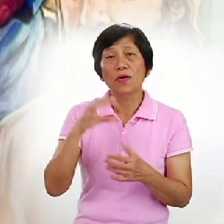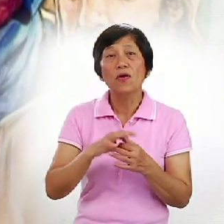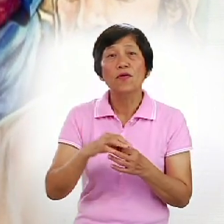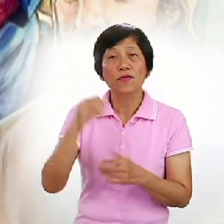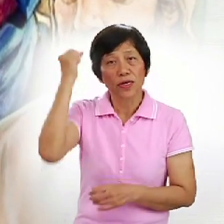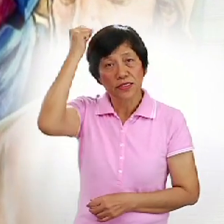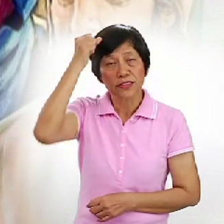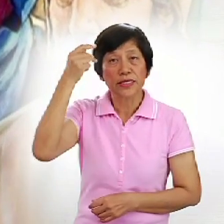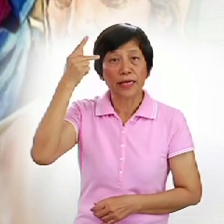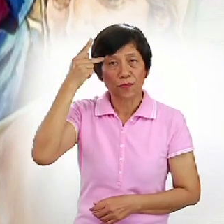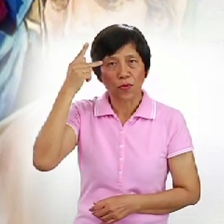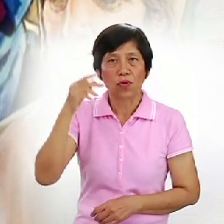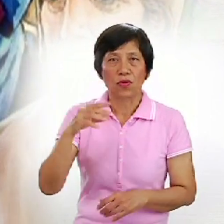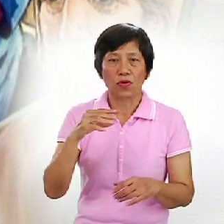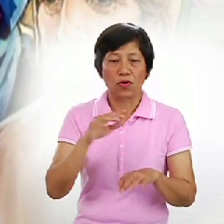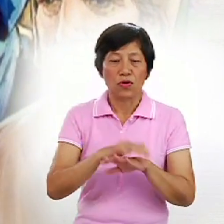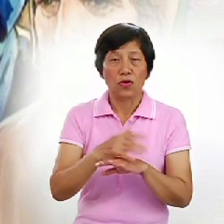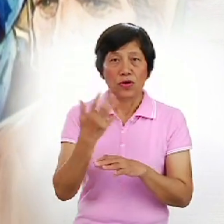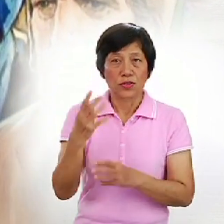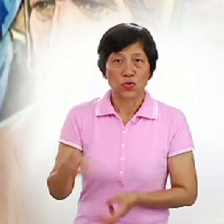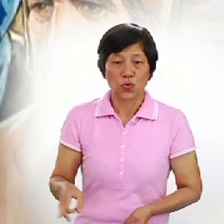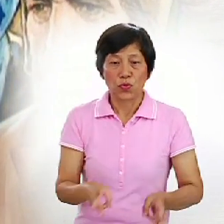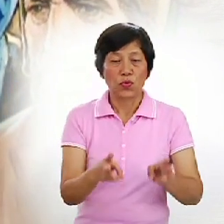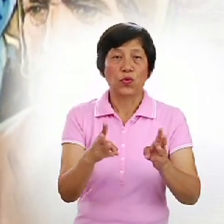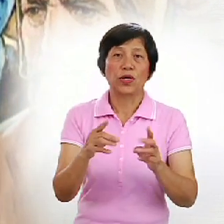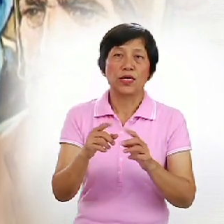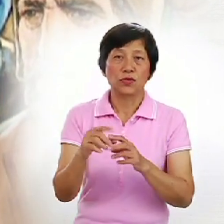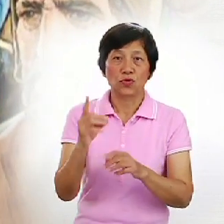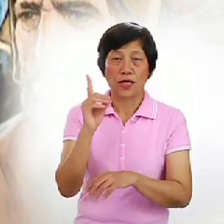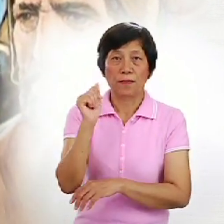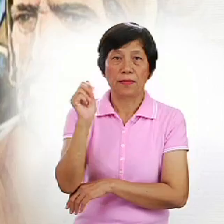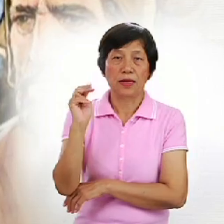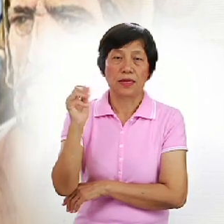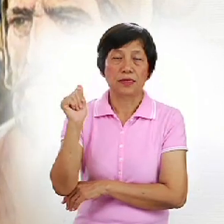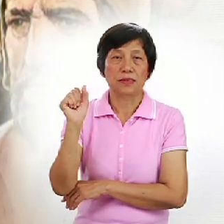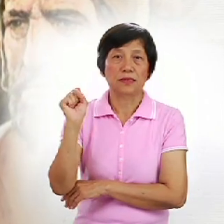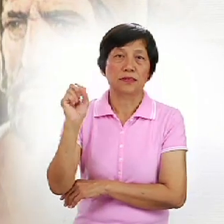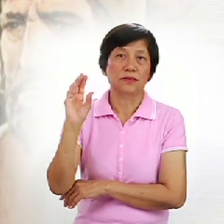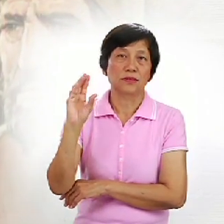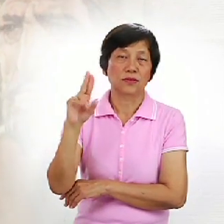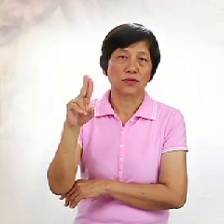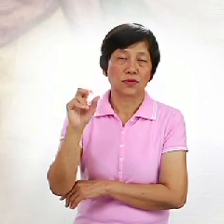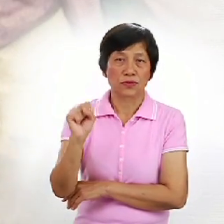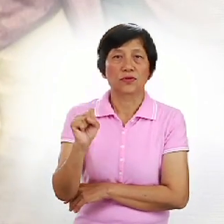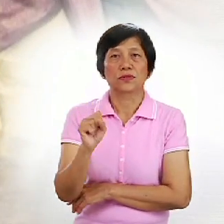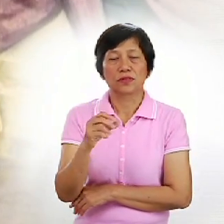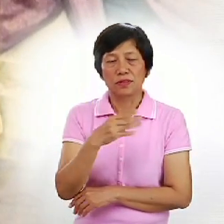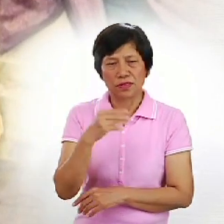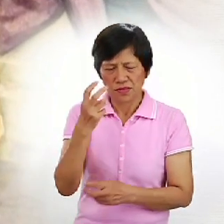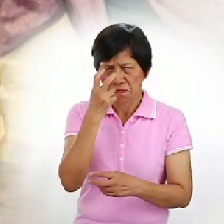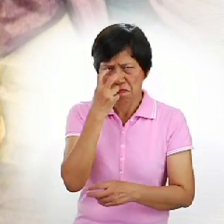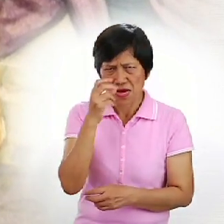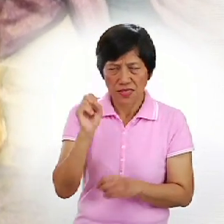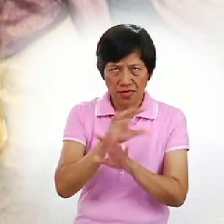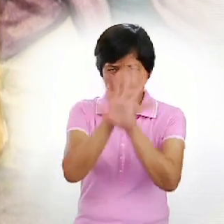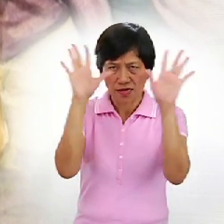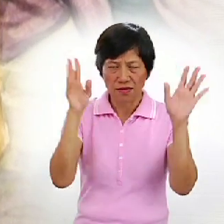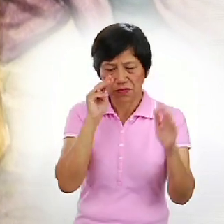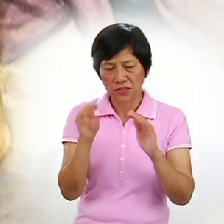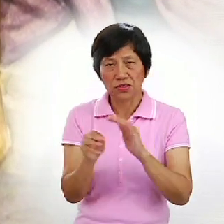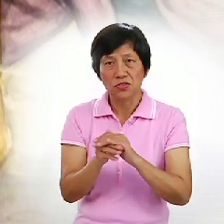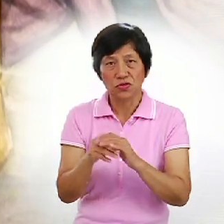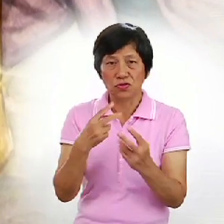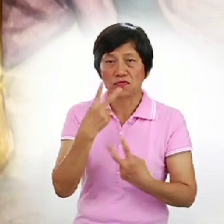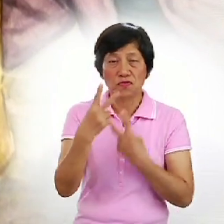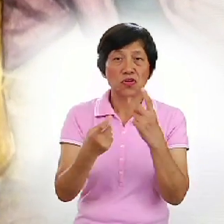Paul, on his way to Damascus, and this blinding light and mysterious voice from heaven,